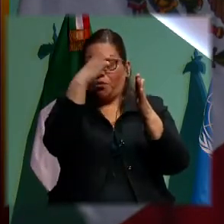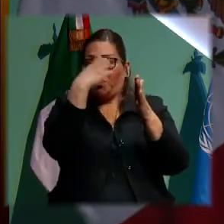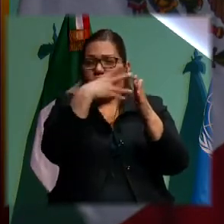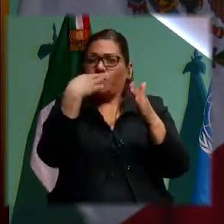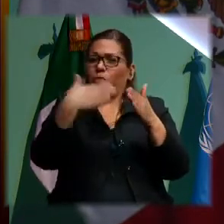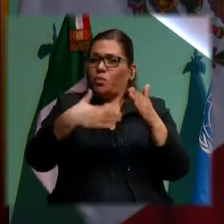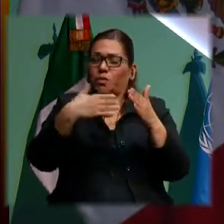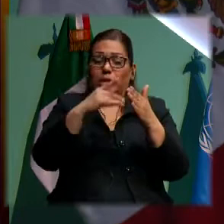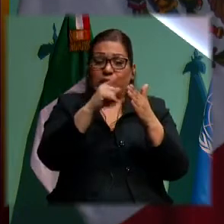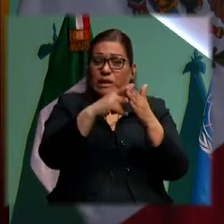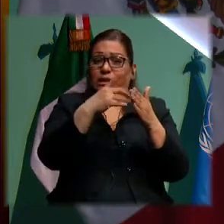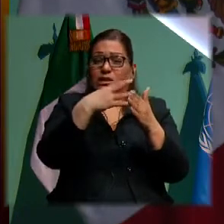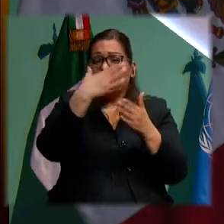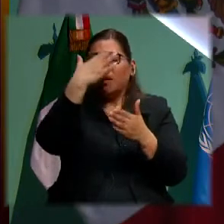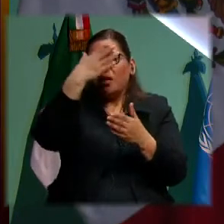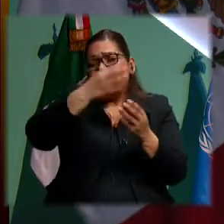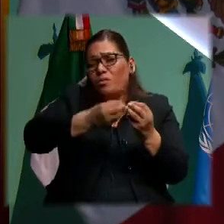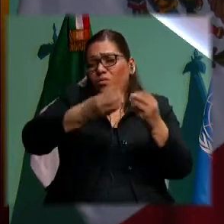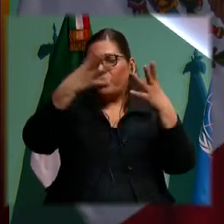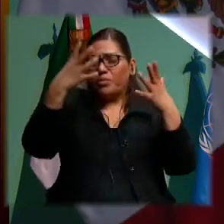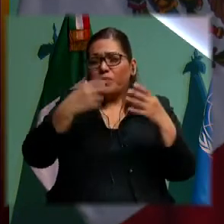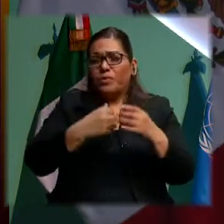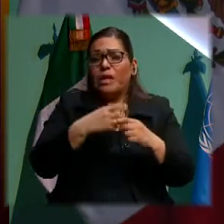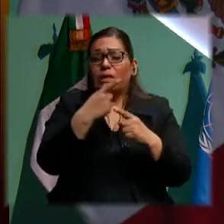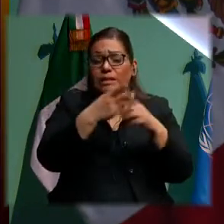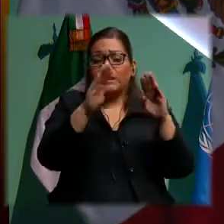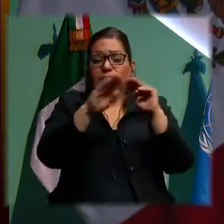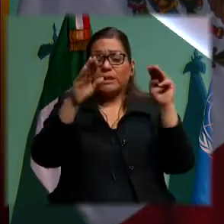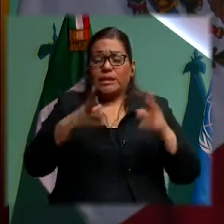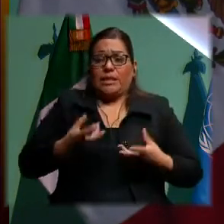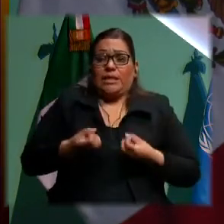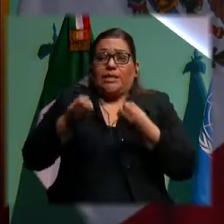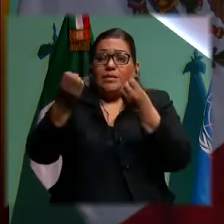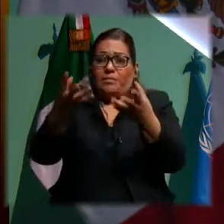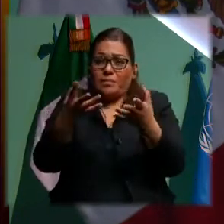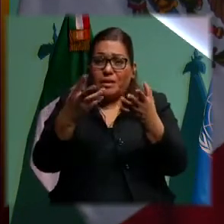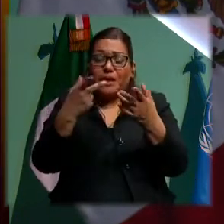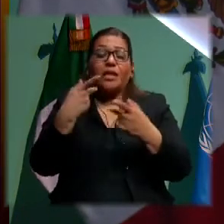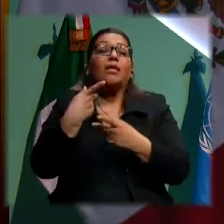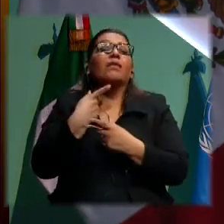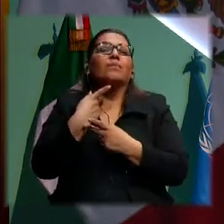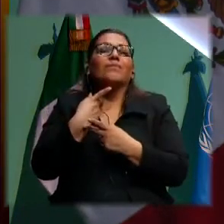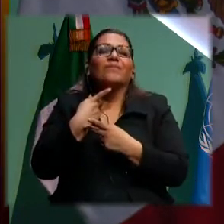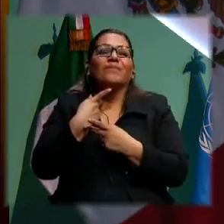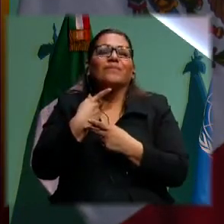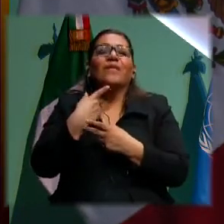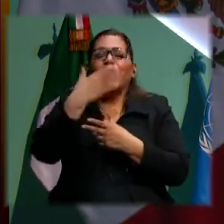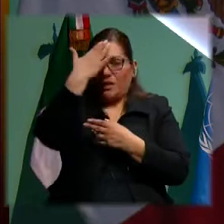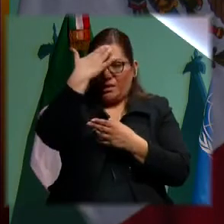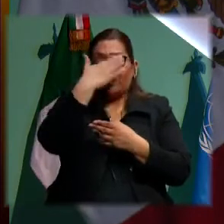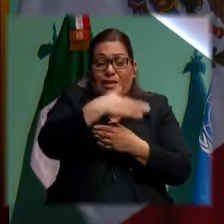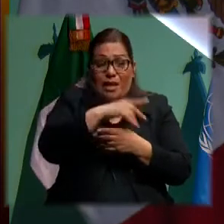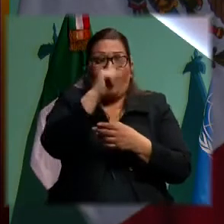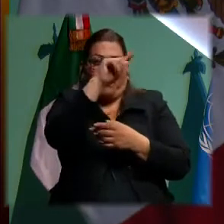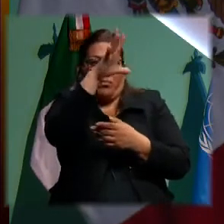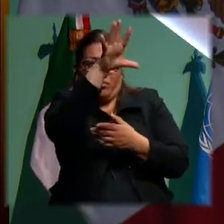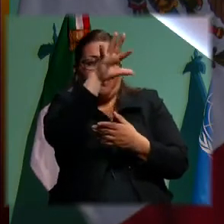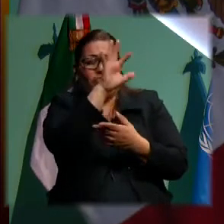a policy framework for what we need to do to meet Goal